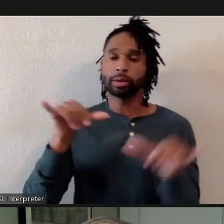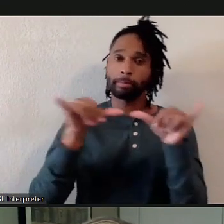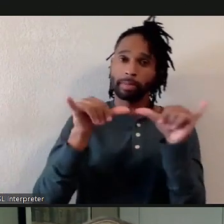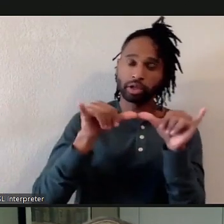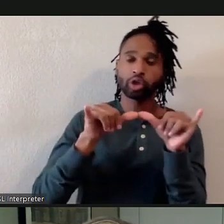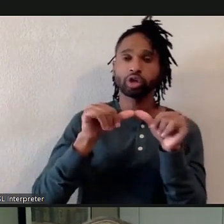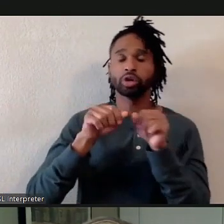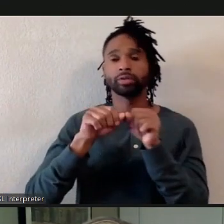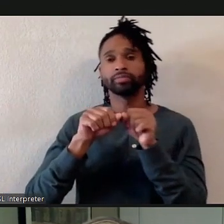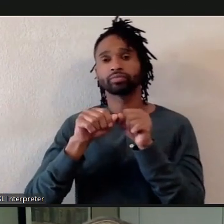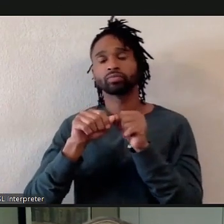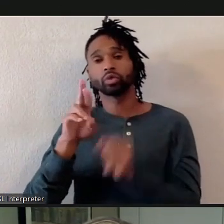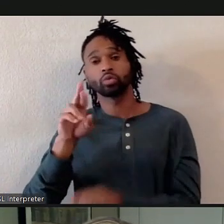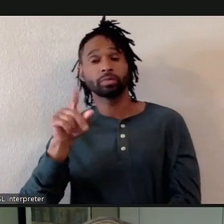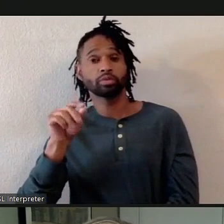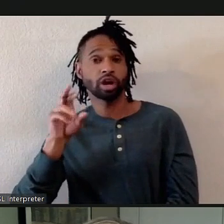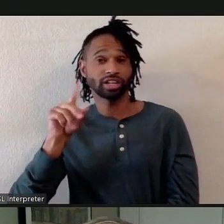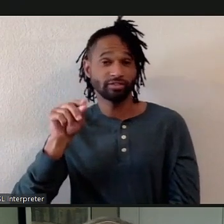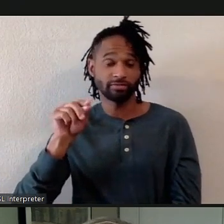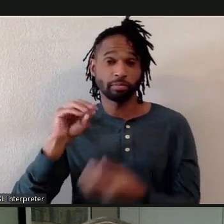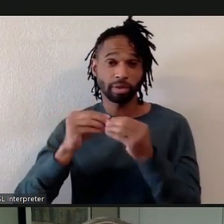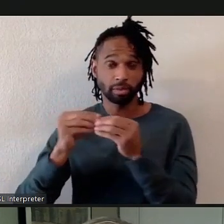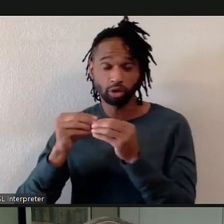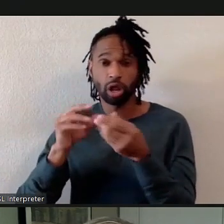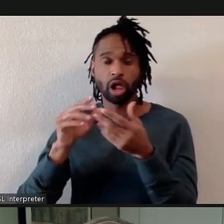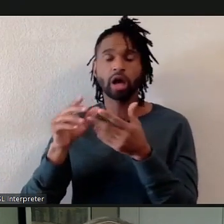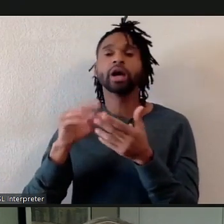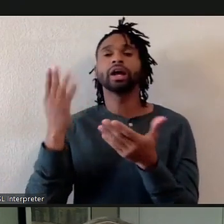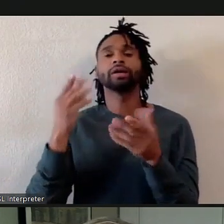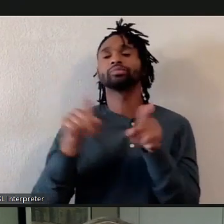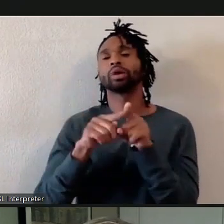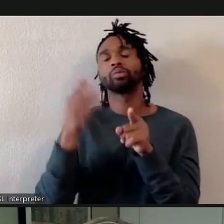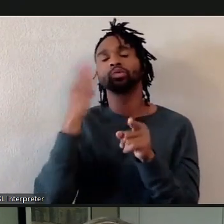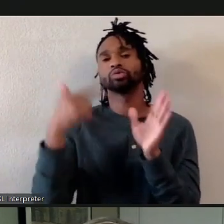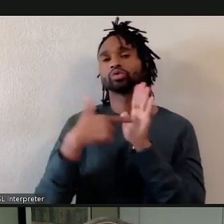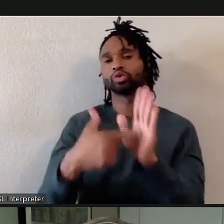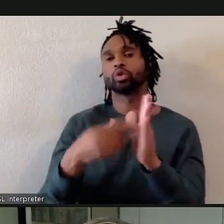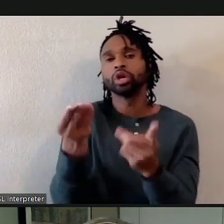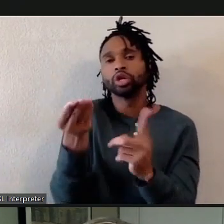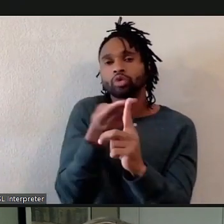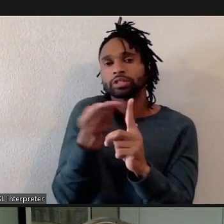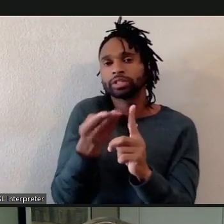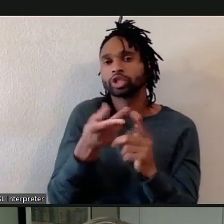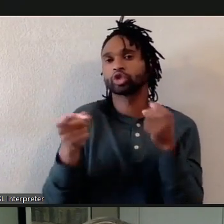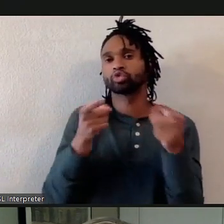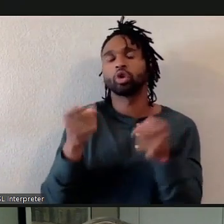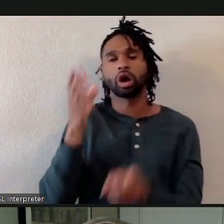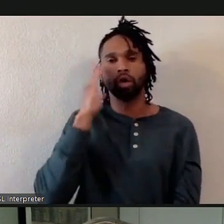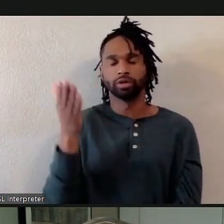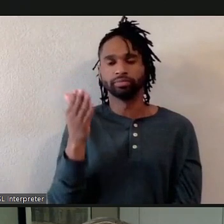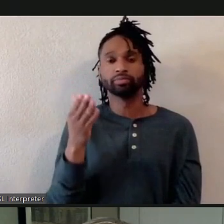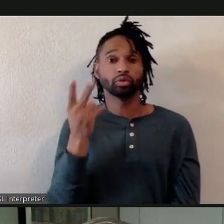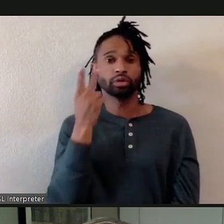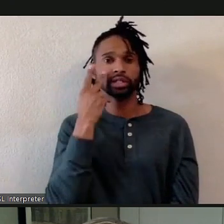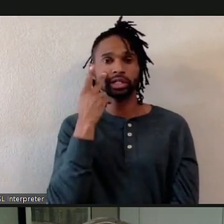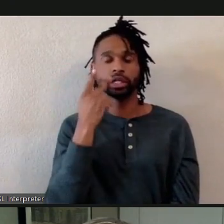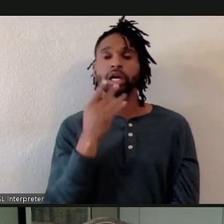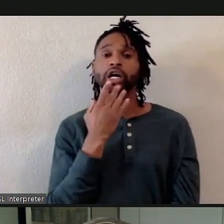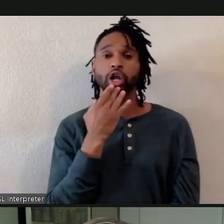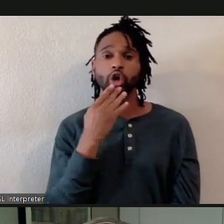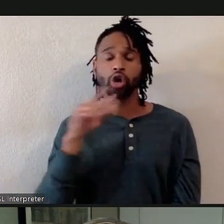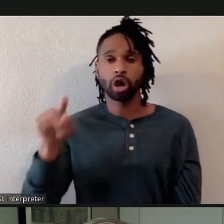reproductive number from this, and also, as I'll show you, the transmission control. So you see colored